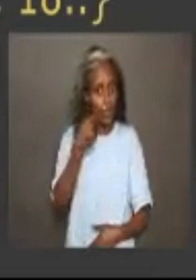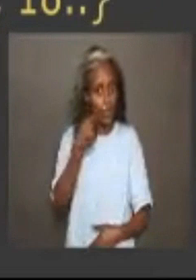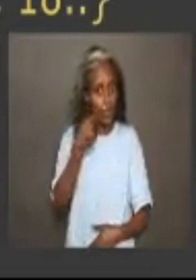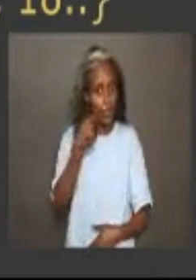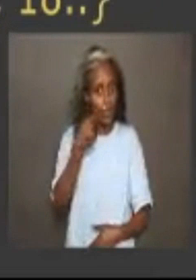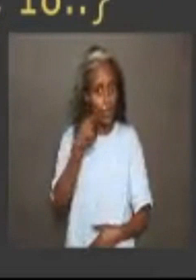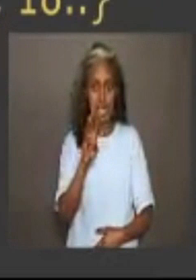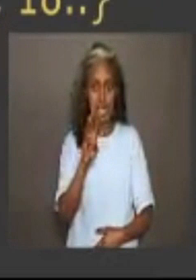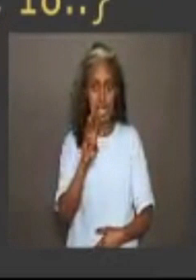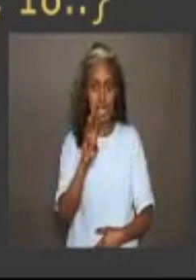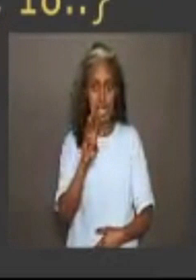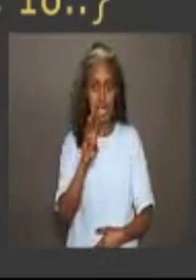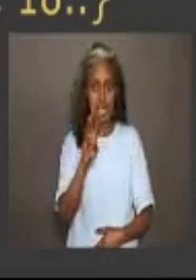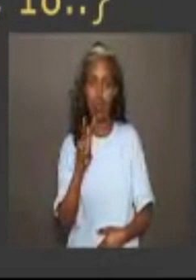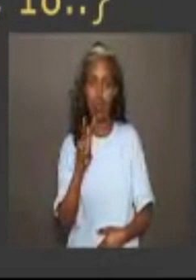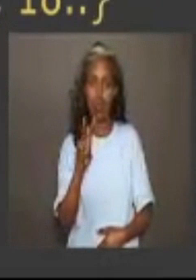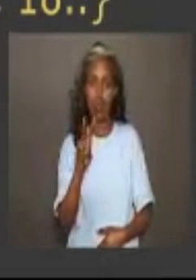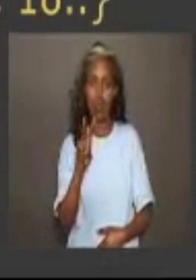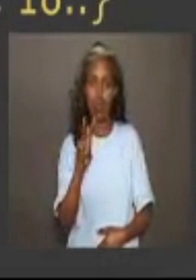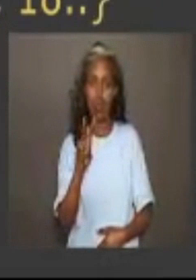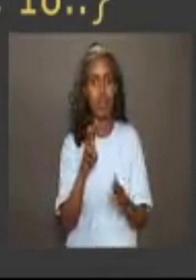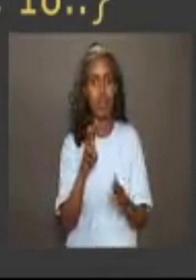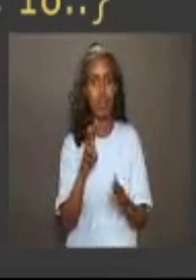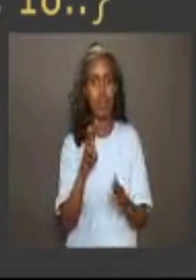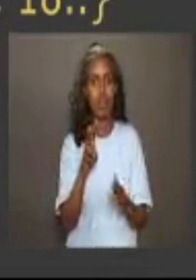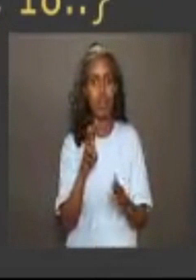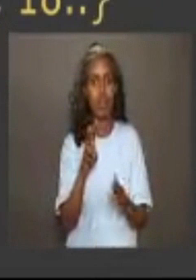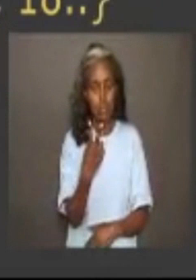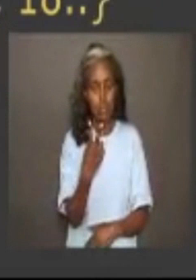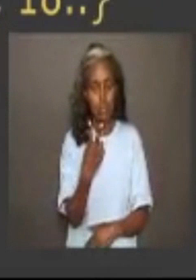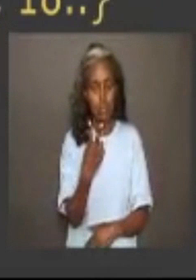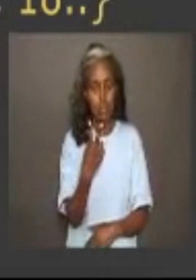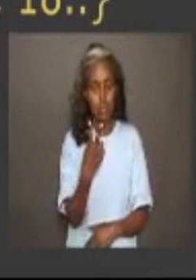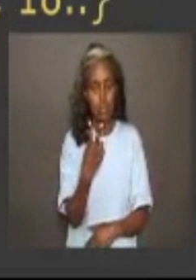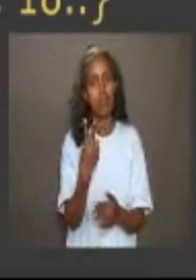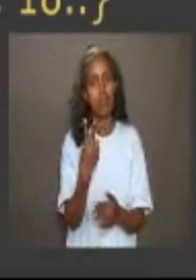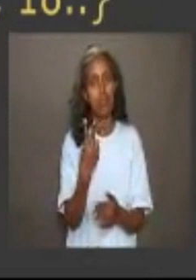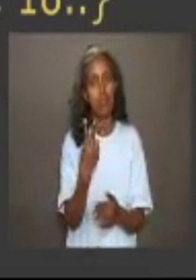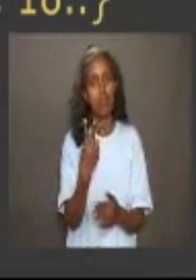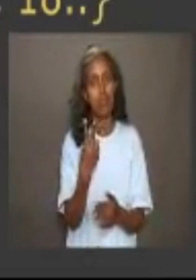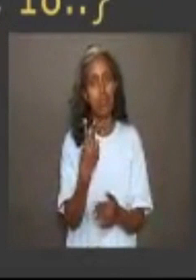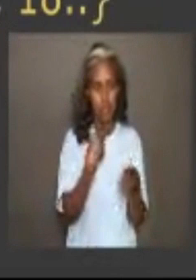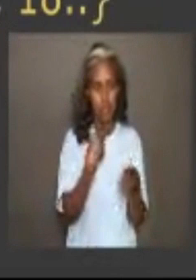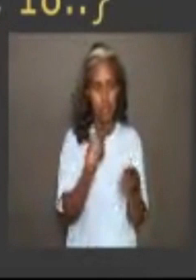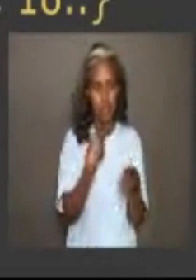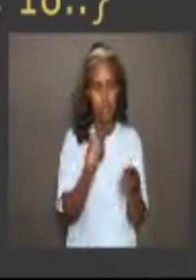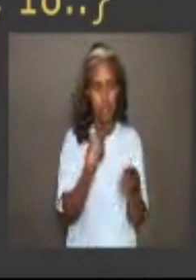12 are both multiples of 2 and 3.